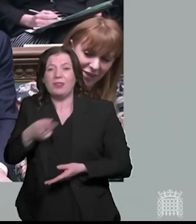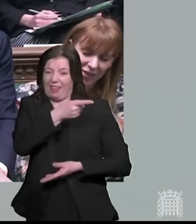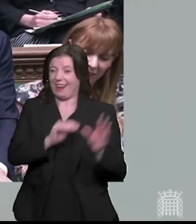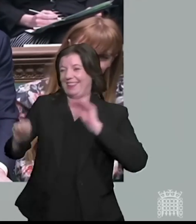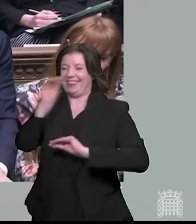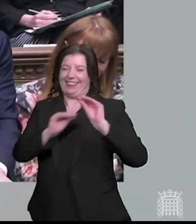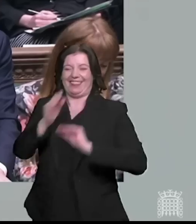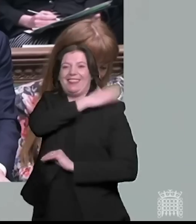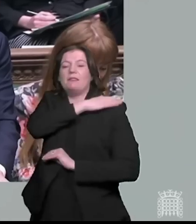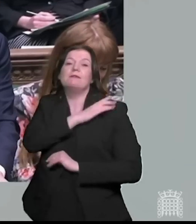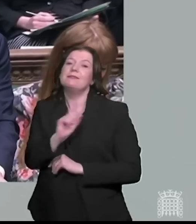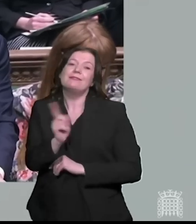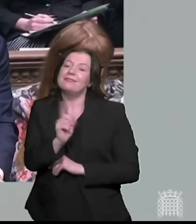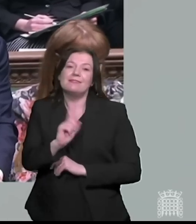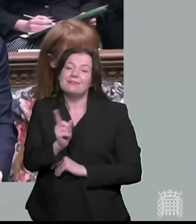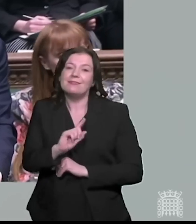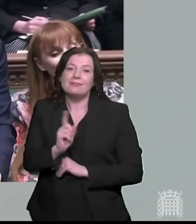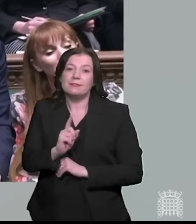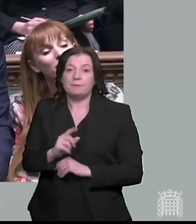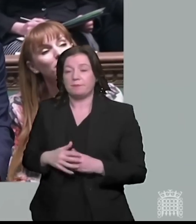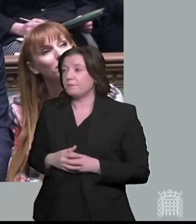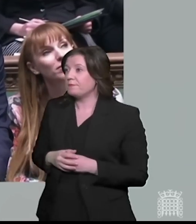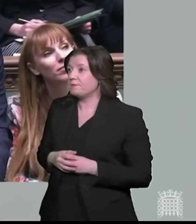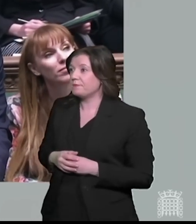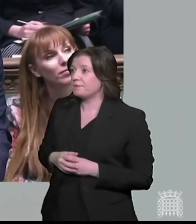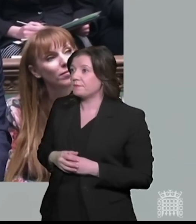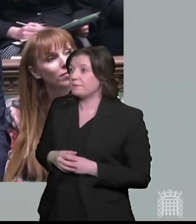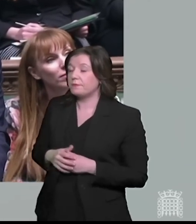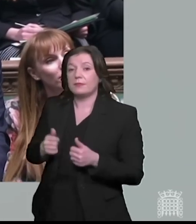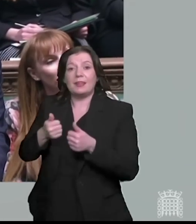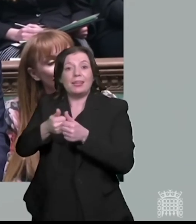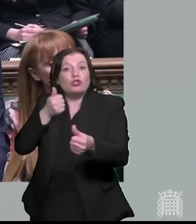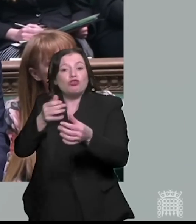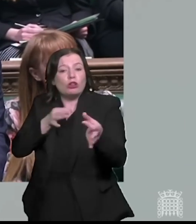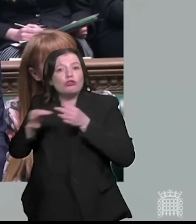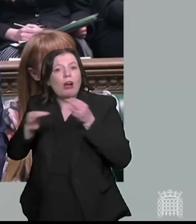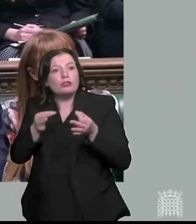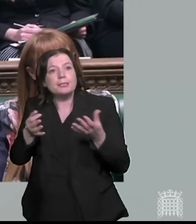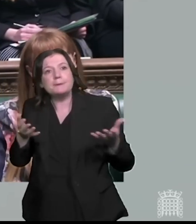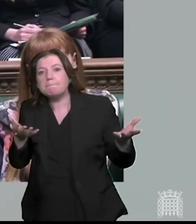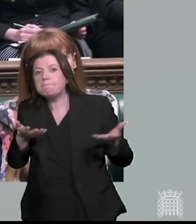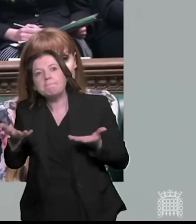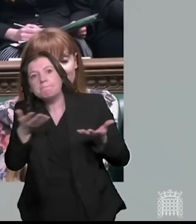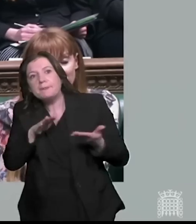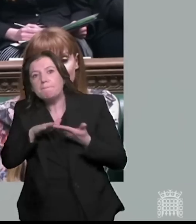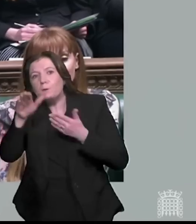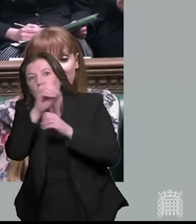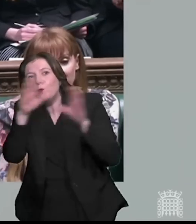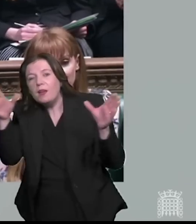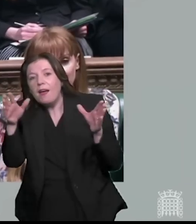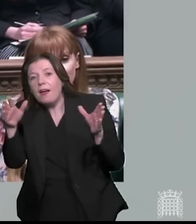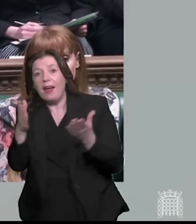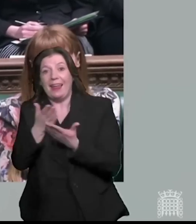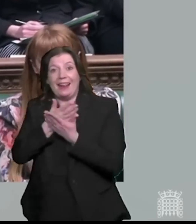books. And yet, still, no real ambition on industrial strategy. No real ambition on the clean